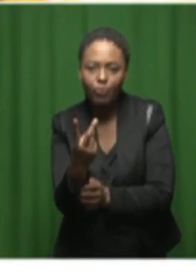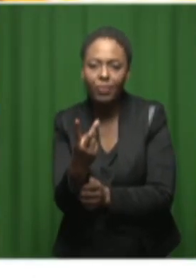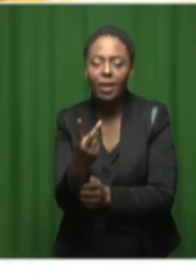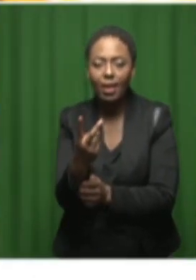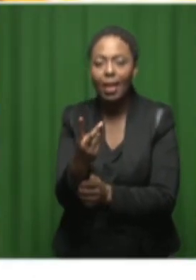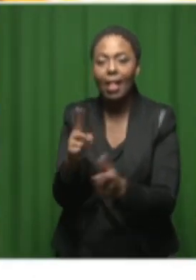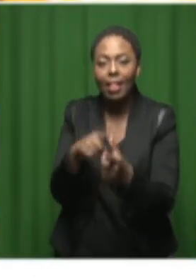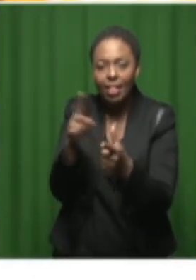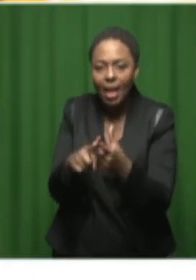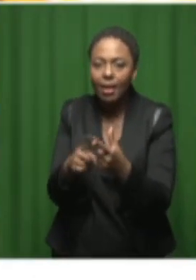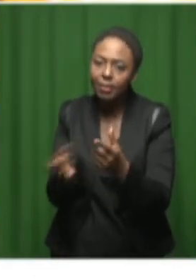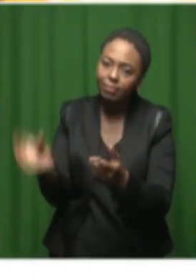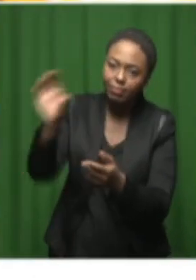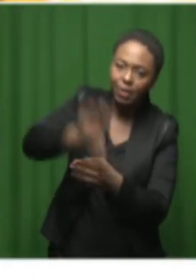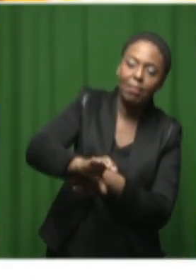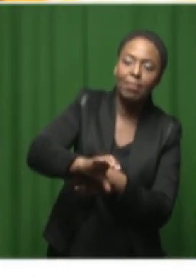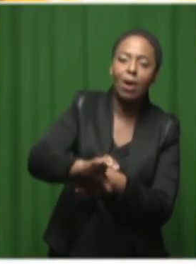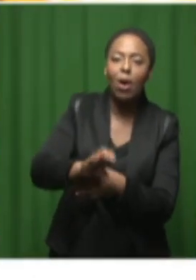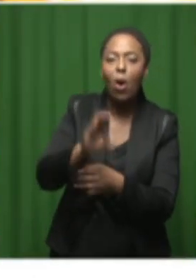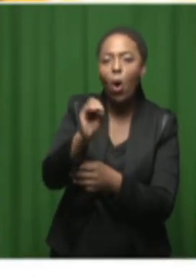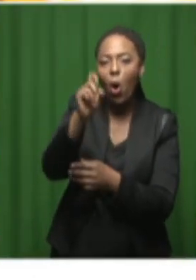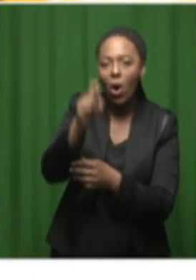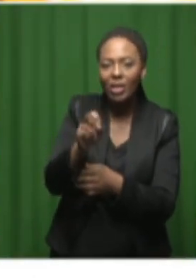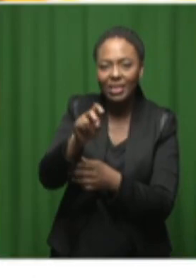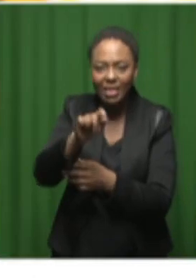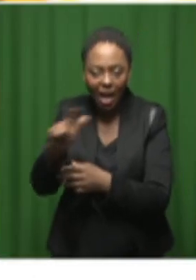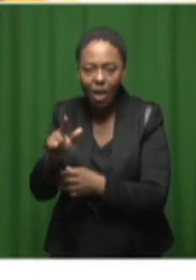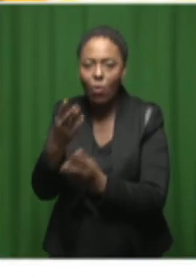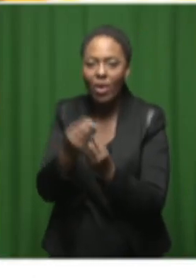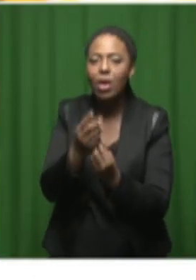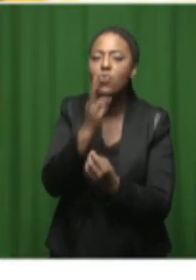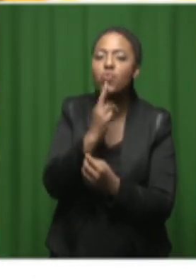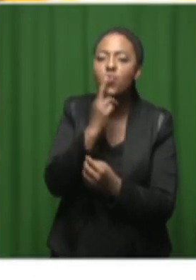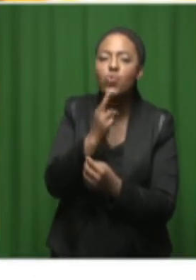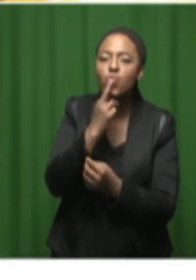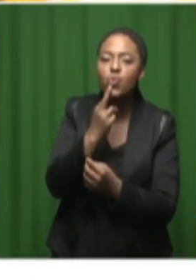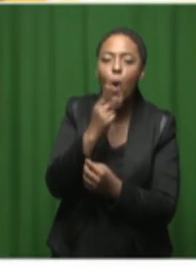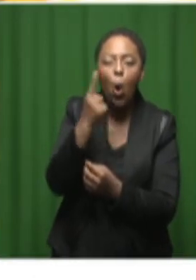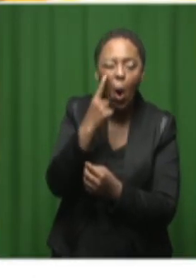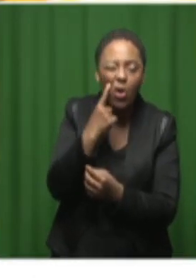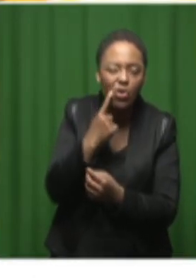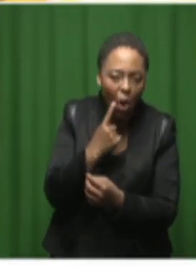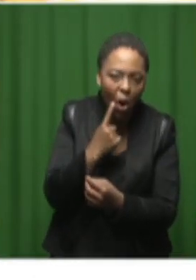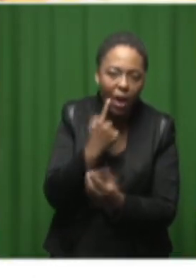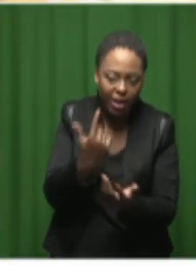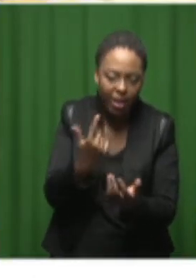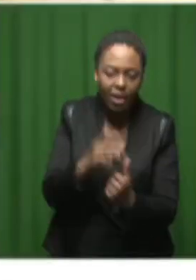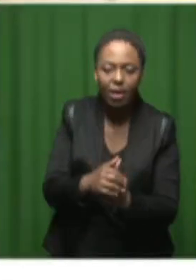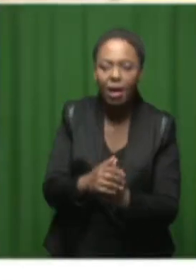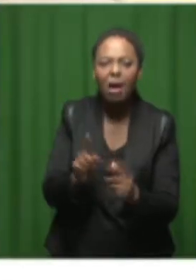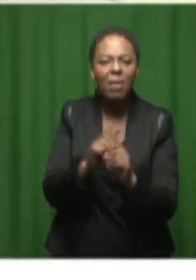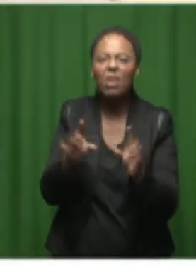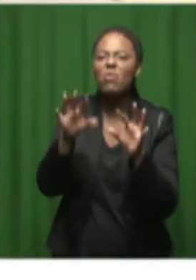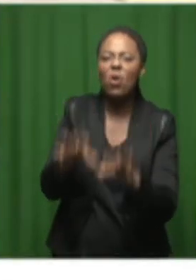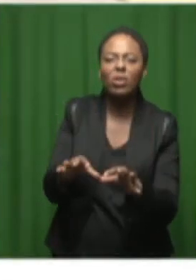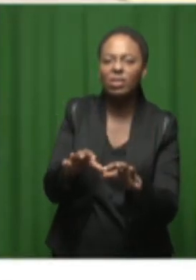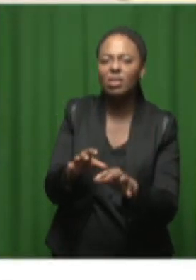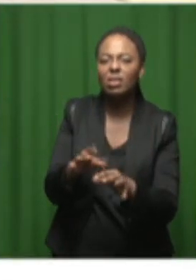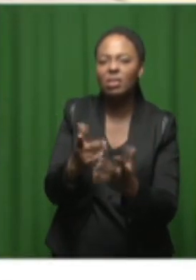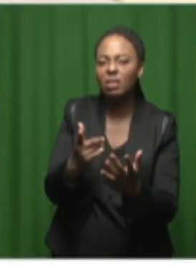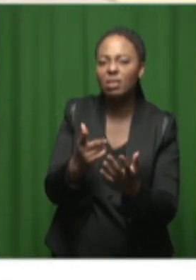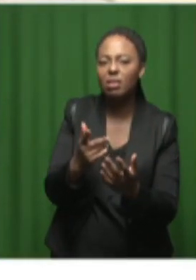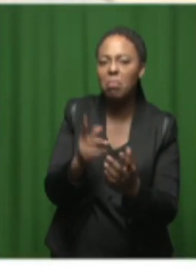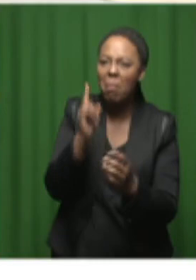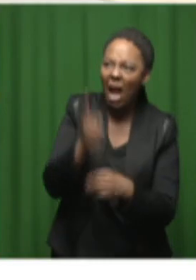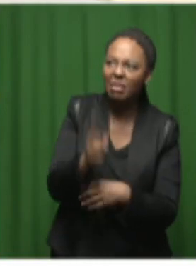then add the oxtail back, braise it with some red onion. It's not a must for you to put red wine in it,